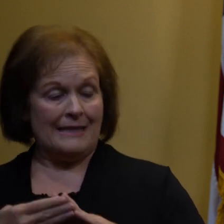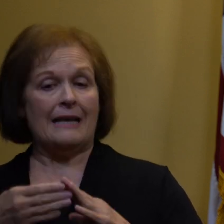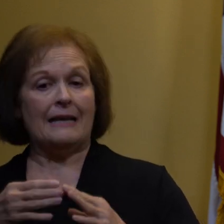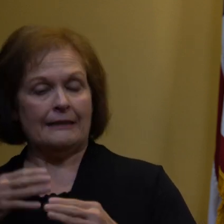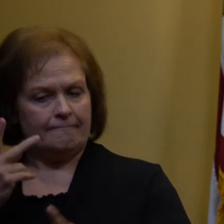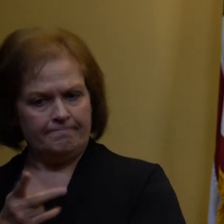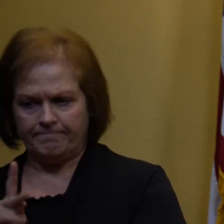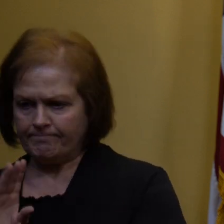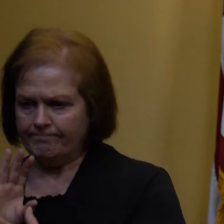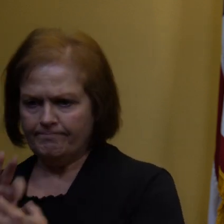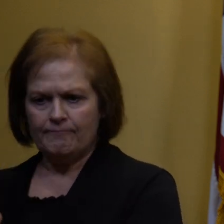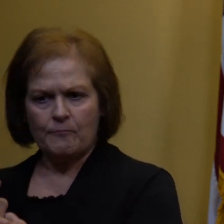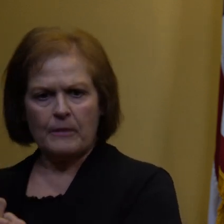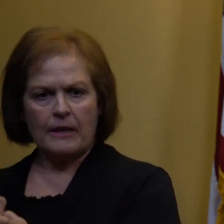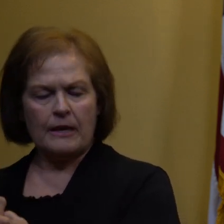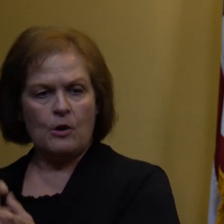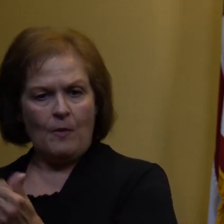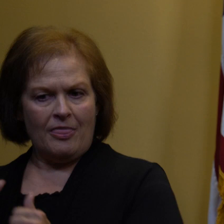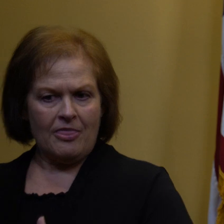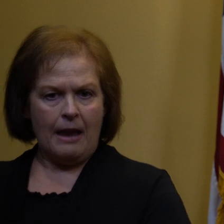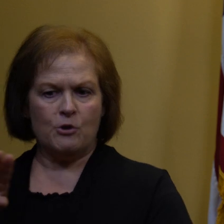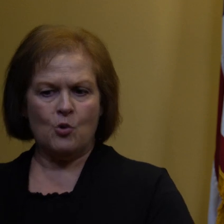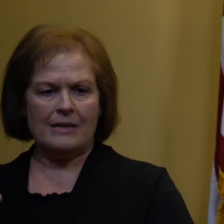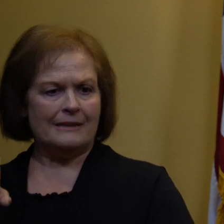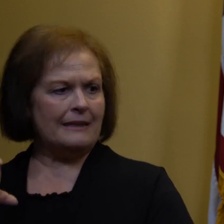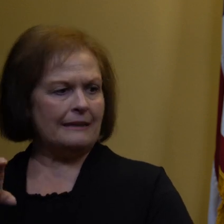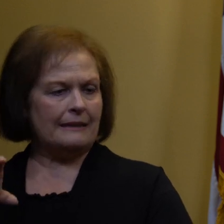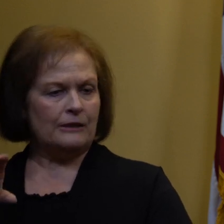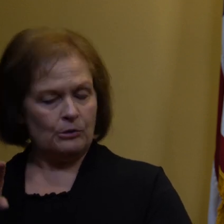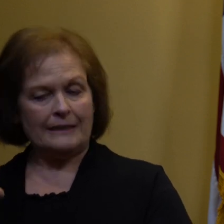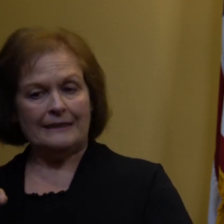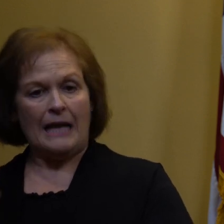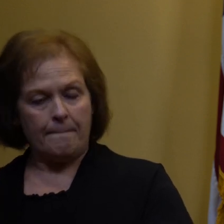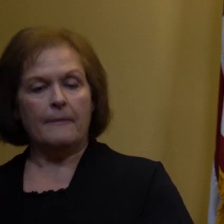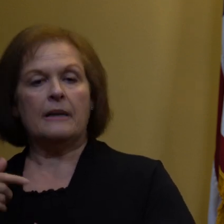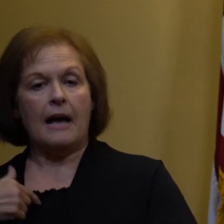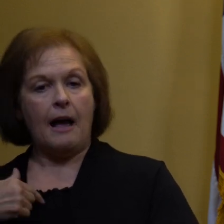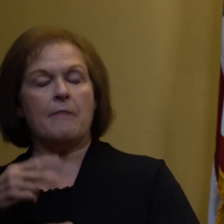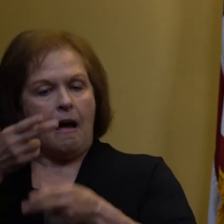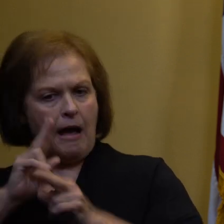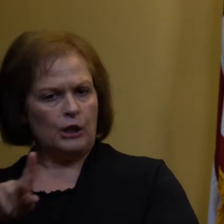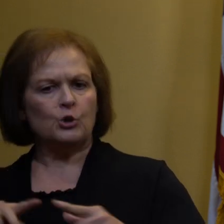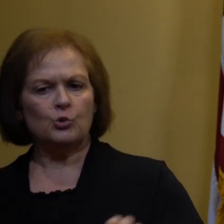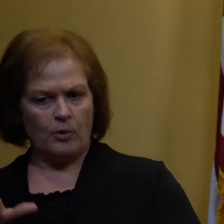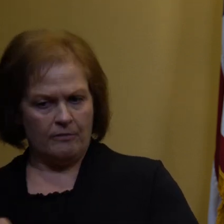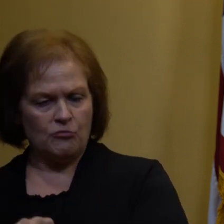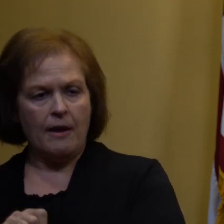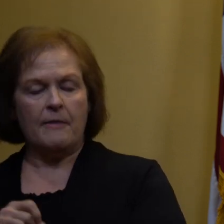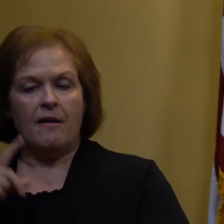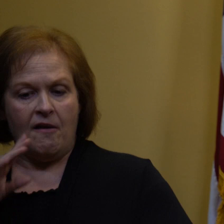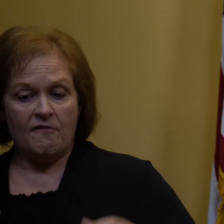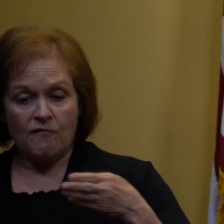remains connected in a leadership capacity with USCM, in which I am very honored to do so. Again, focusing